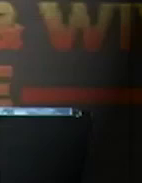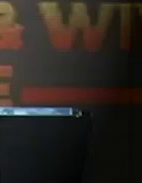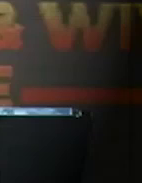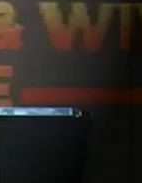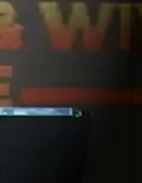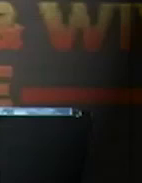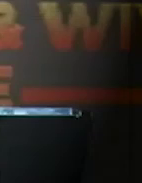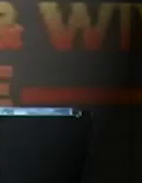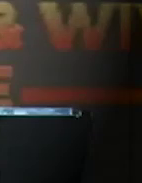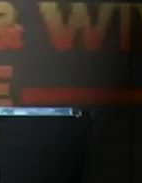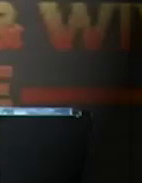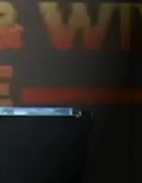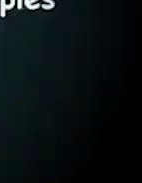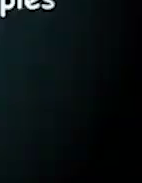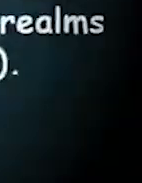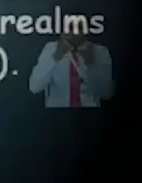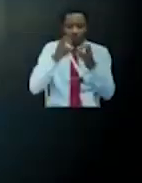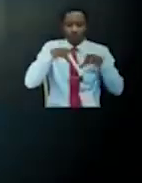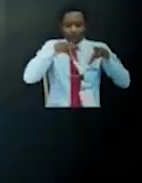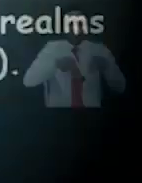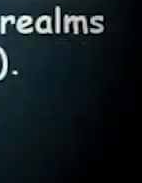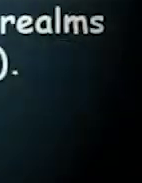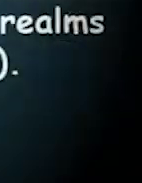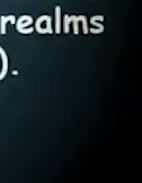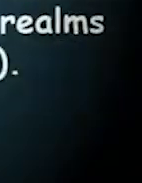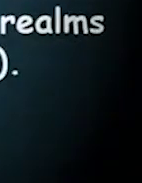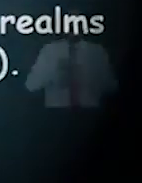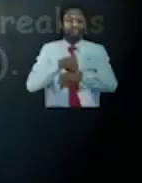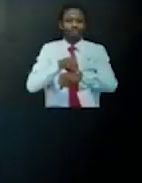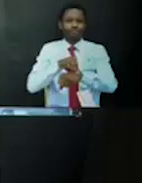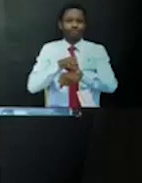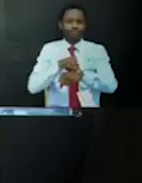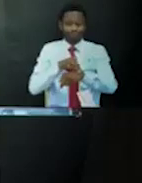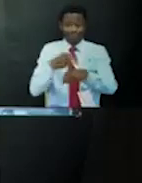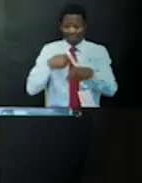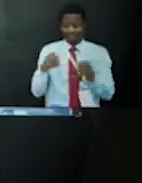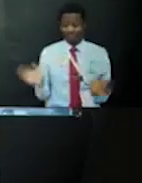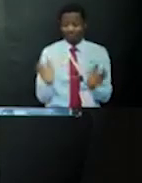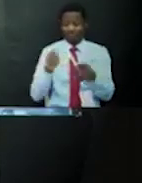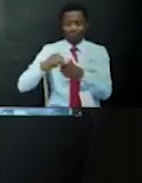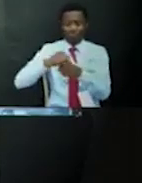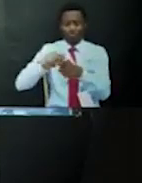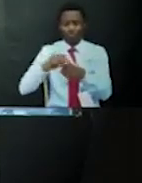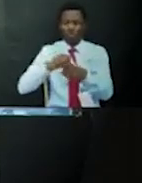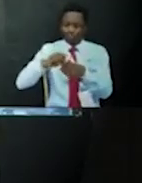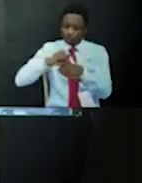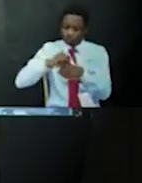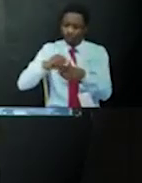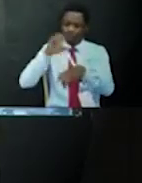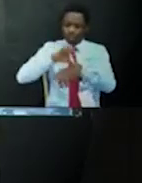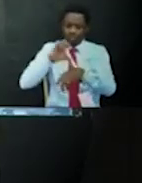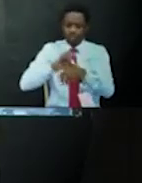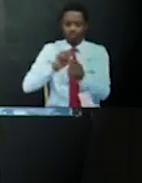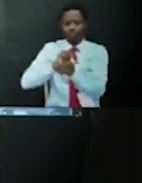theme, possessing the nations, that is, equipping the church to transform every sphere of